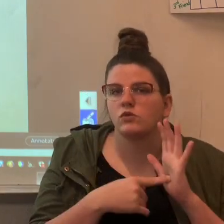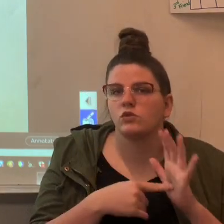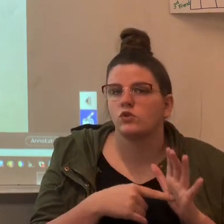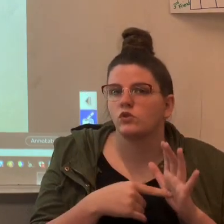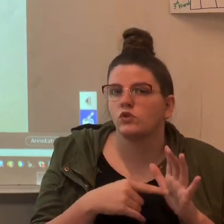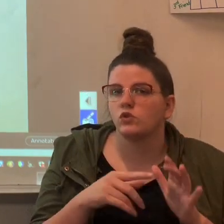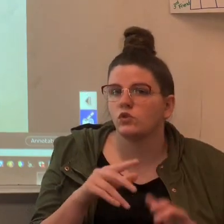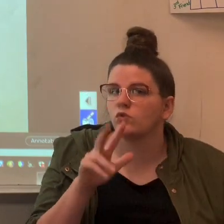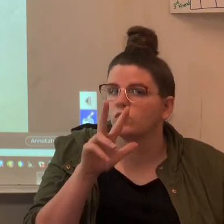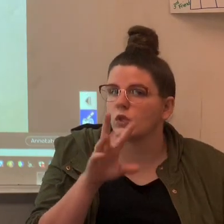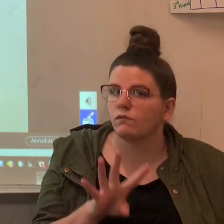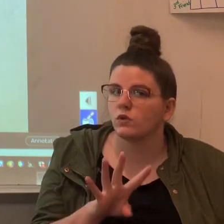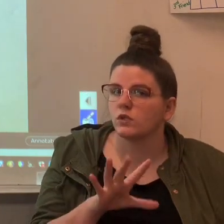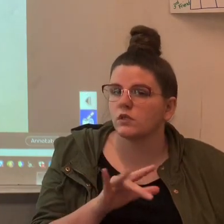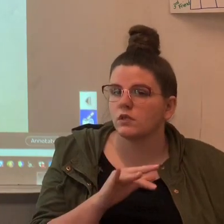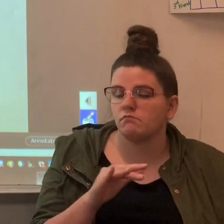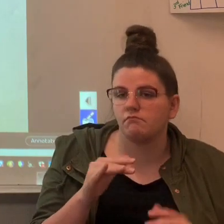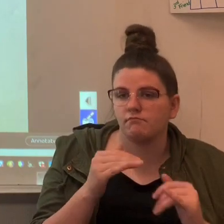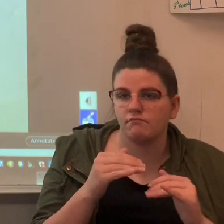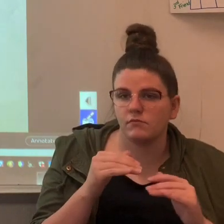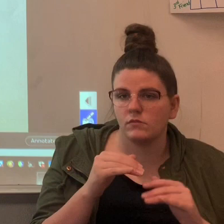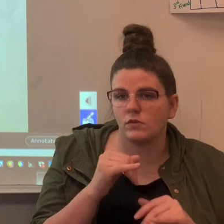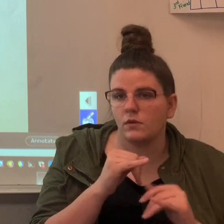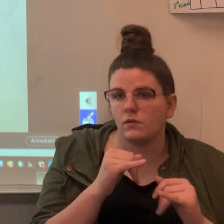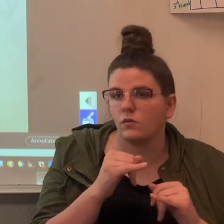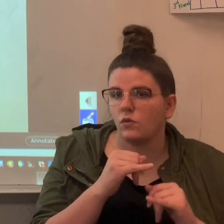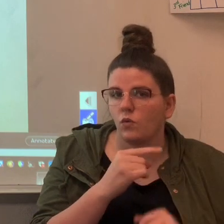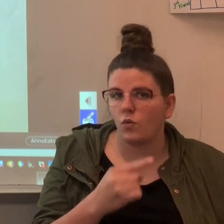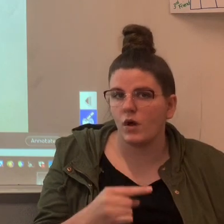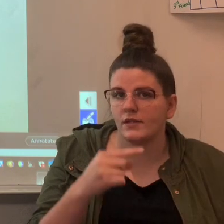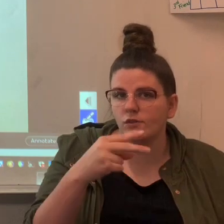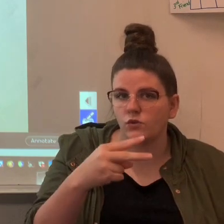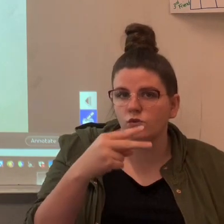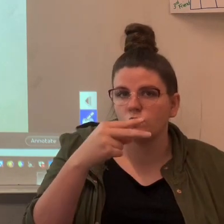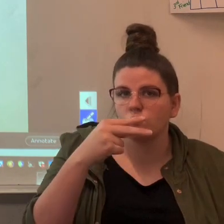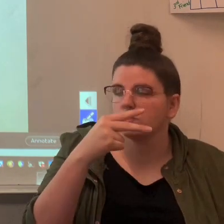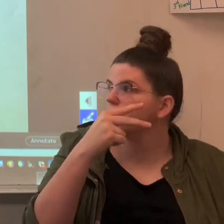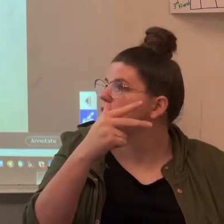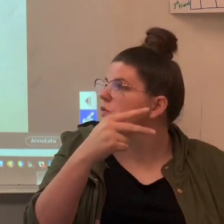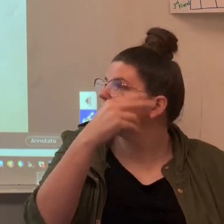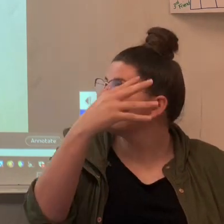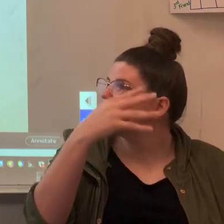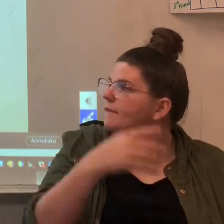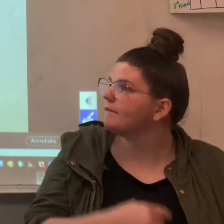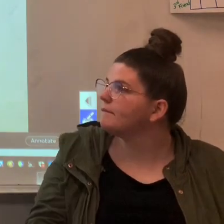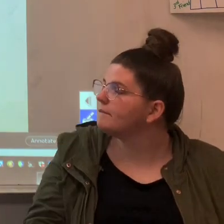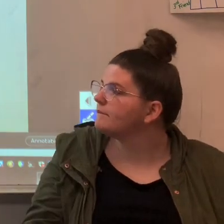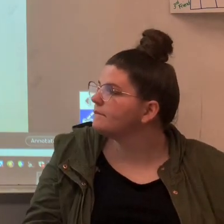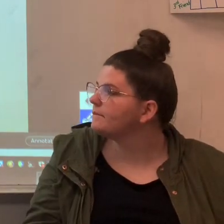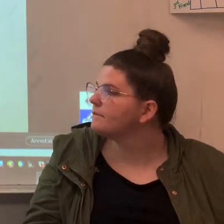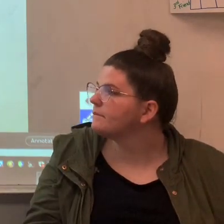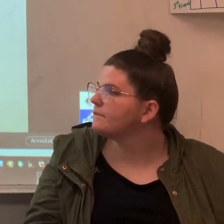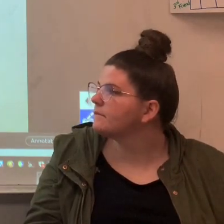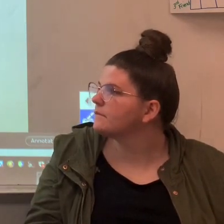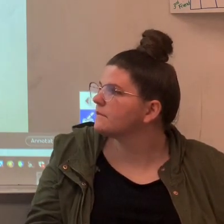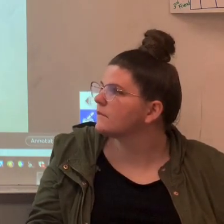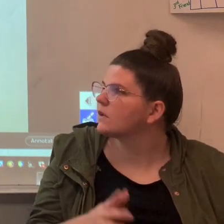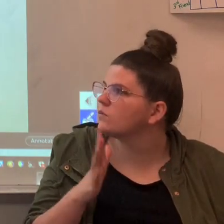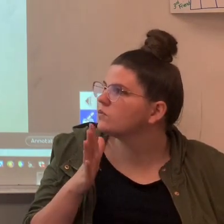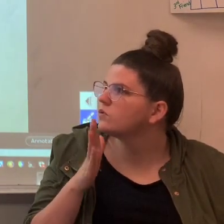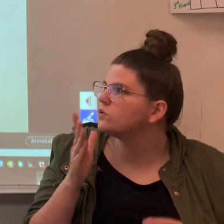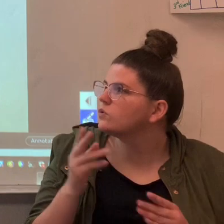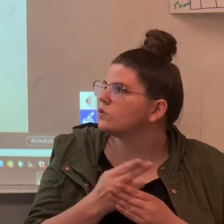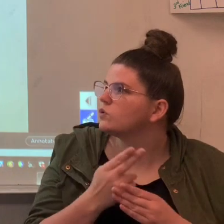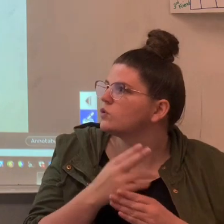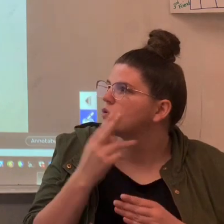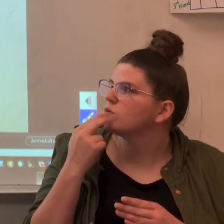4s. 1, 2, 3, 4. And let me see if I can use this red one here. I'm going